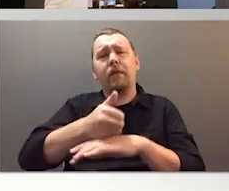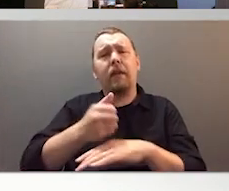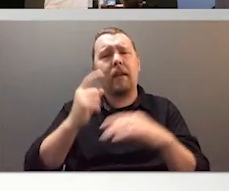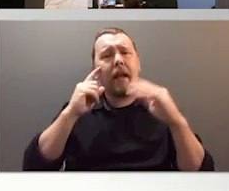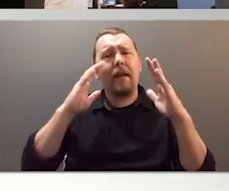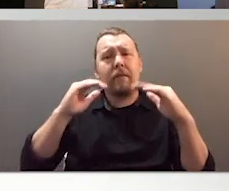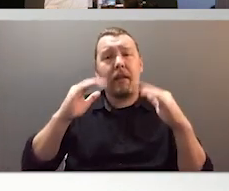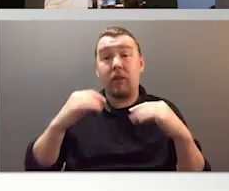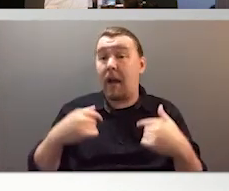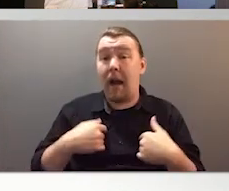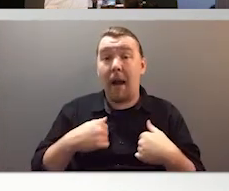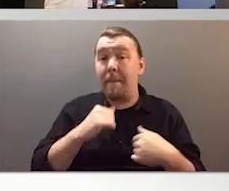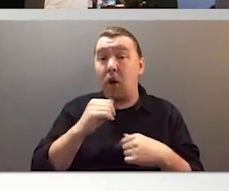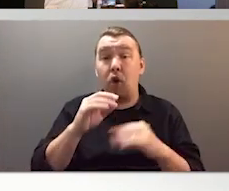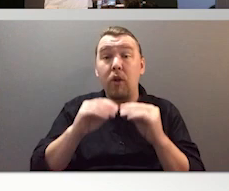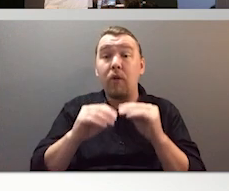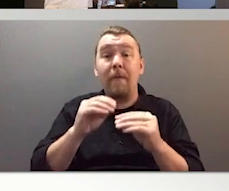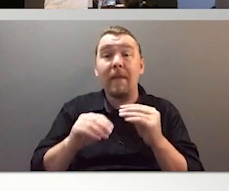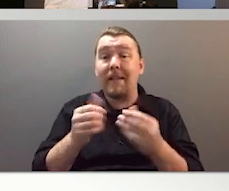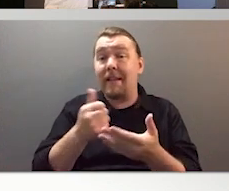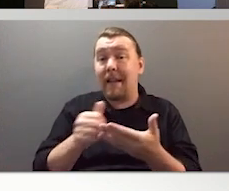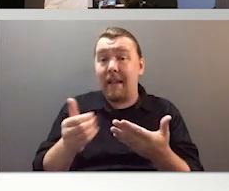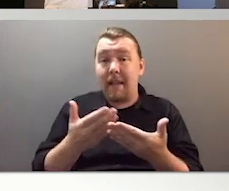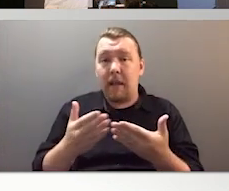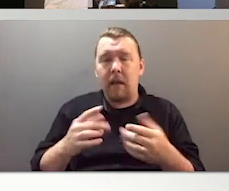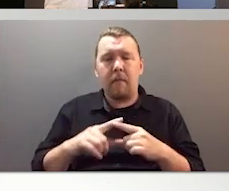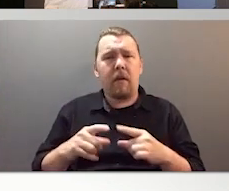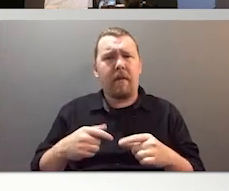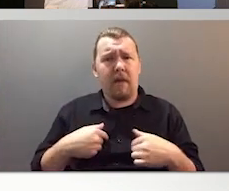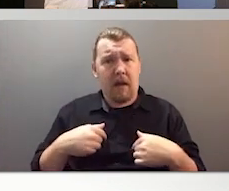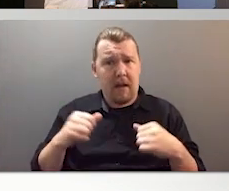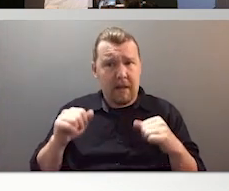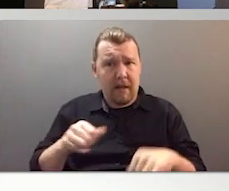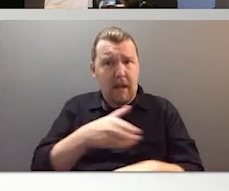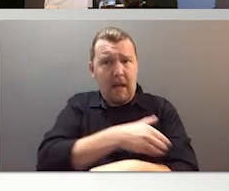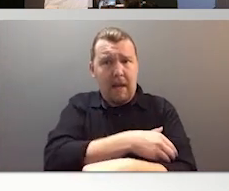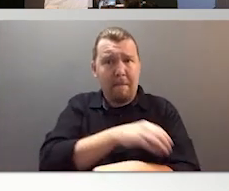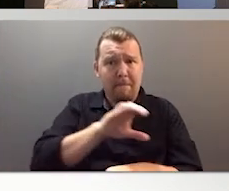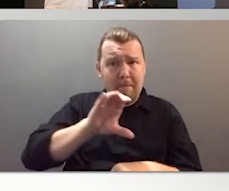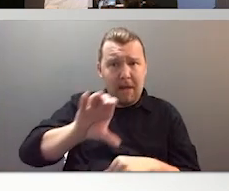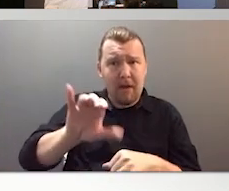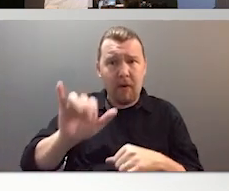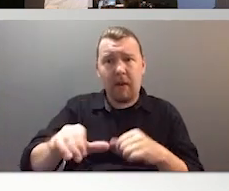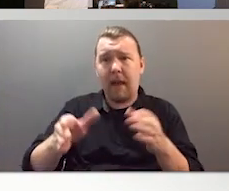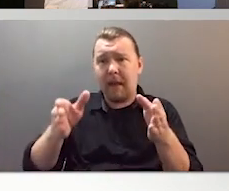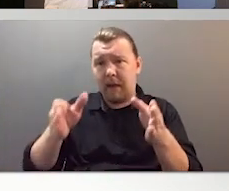to function a little bit better, then I'm good.